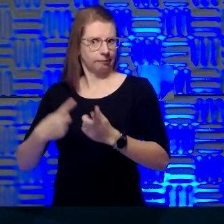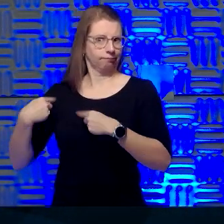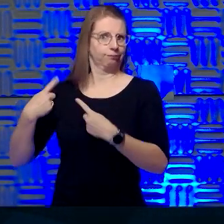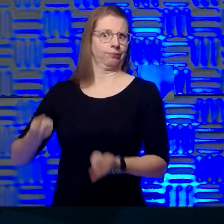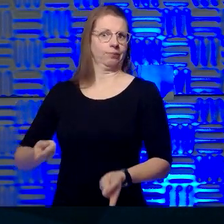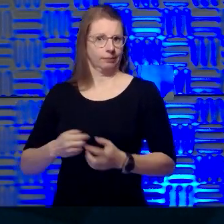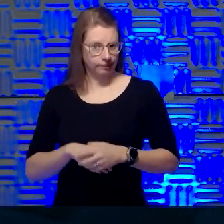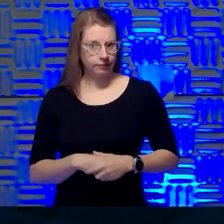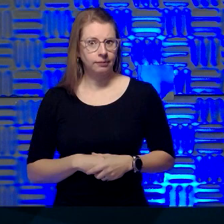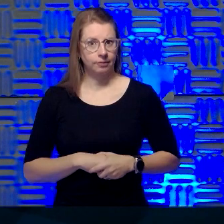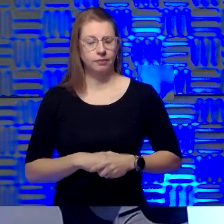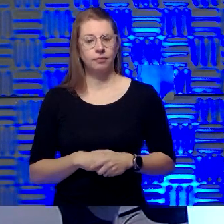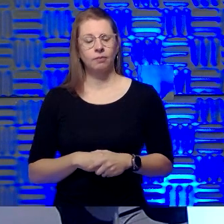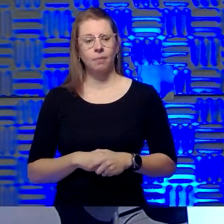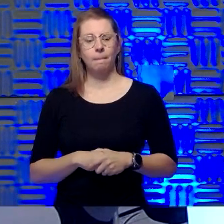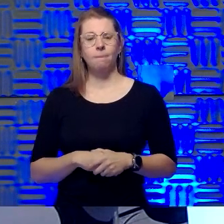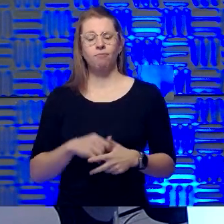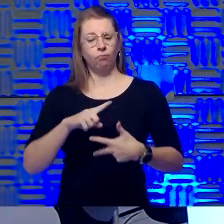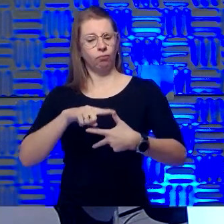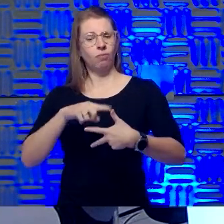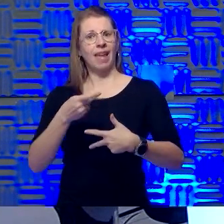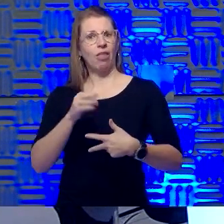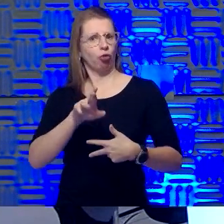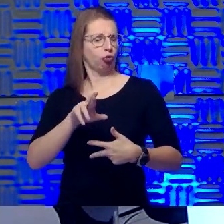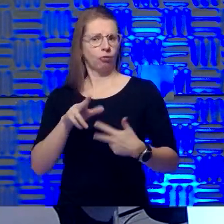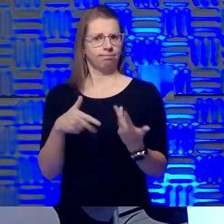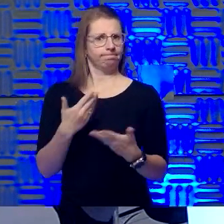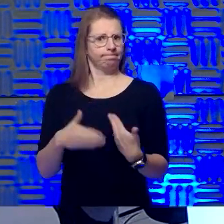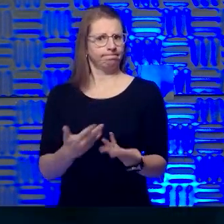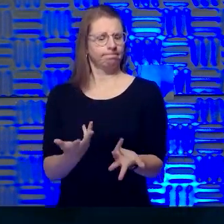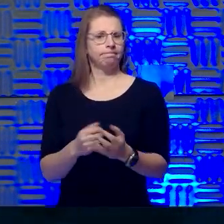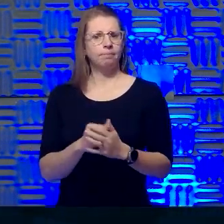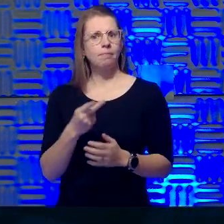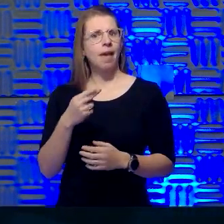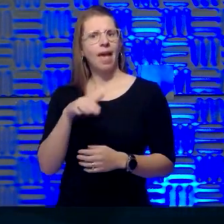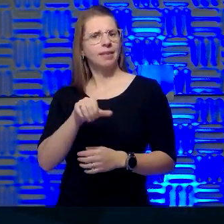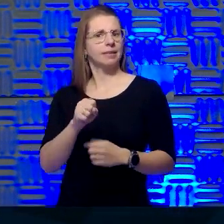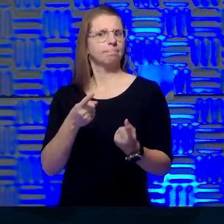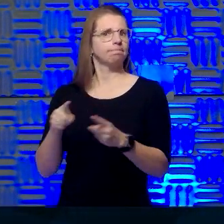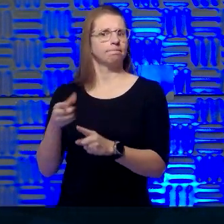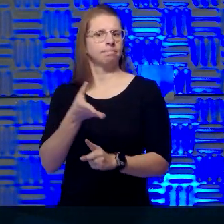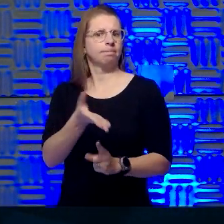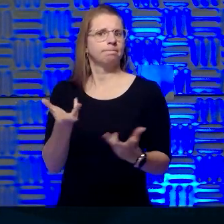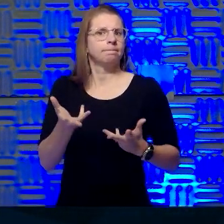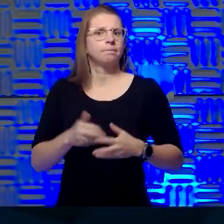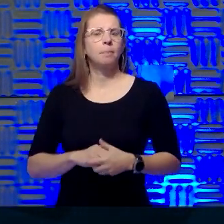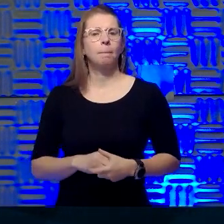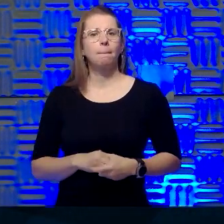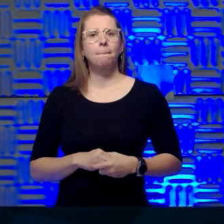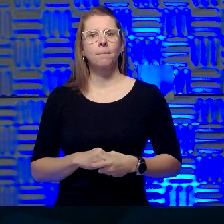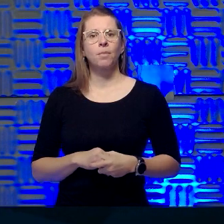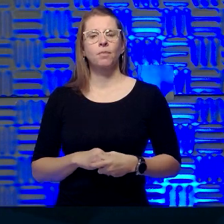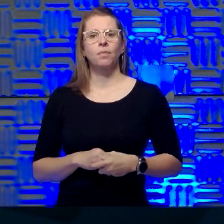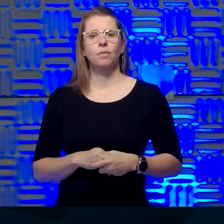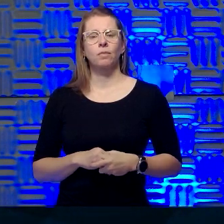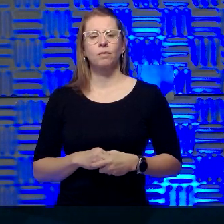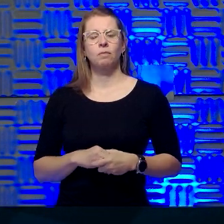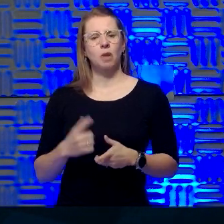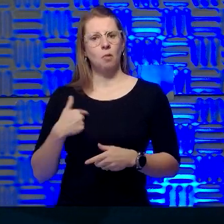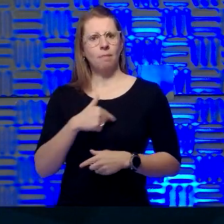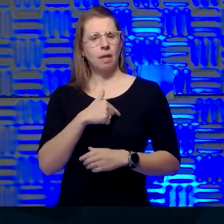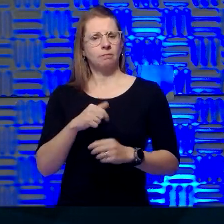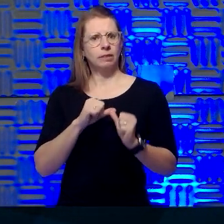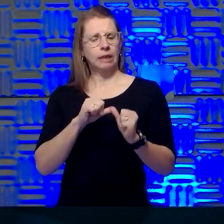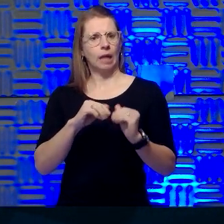You prior bet. to this. And Heather, how about in Hays? What's the story there? Right. So we've been really steady from